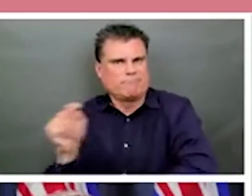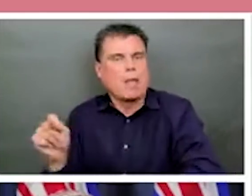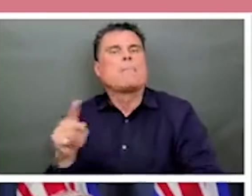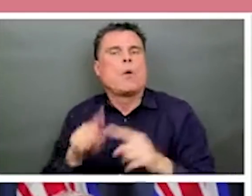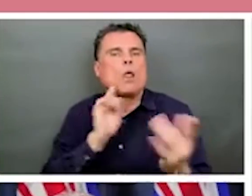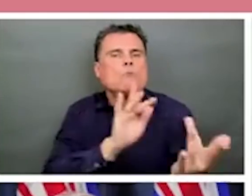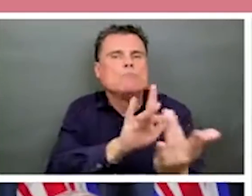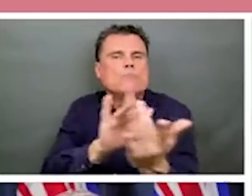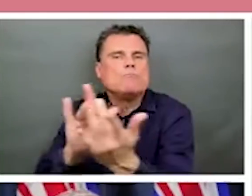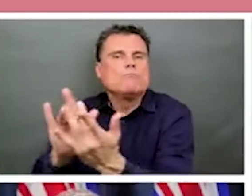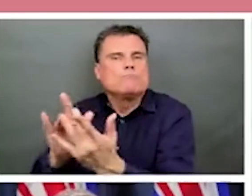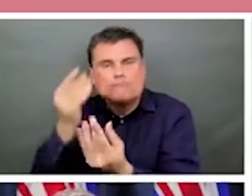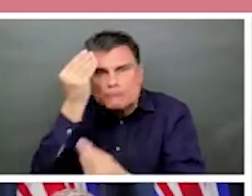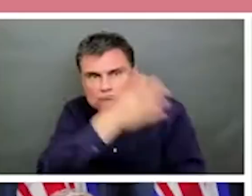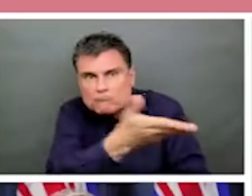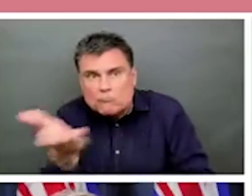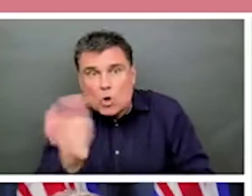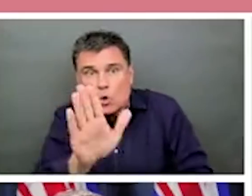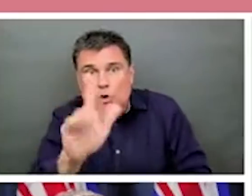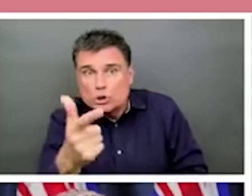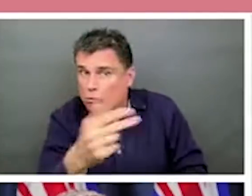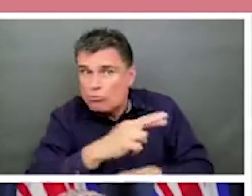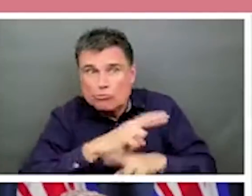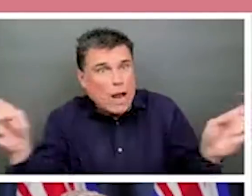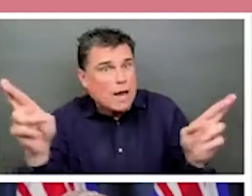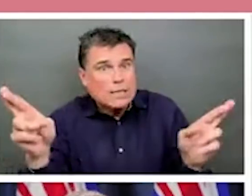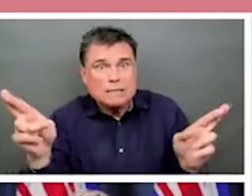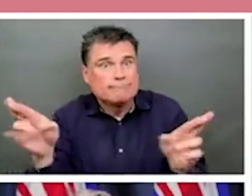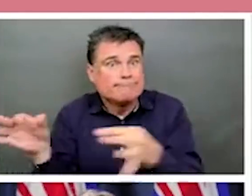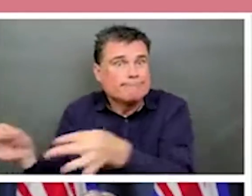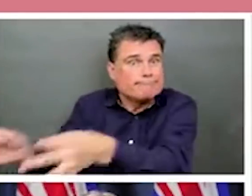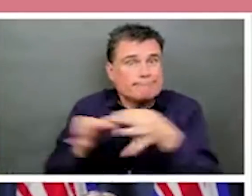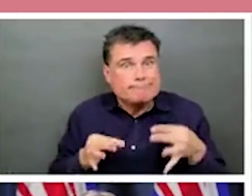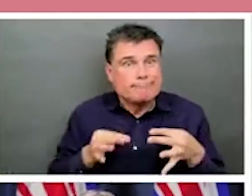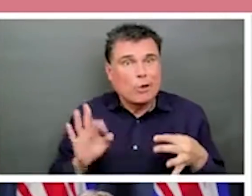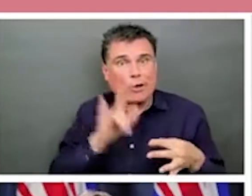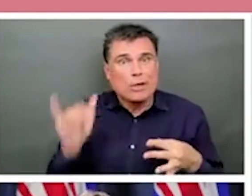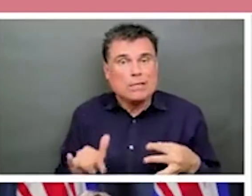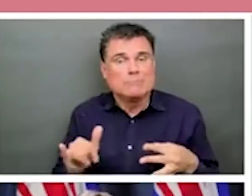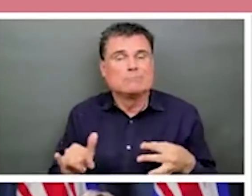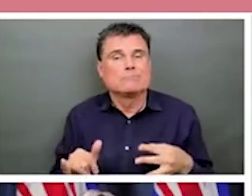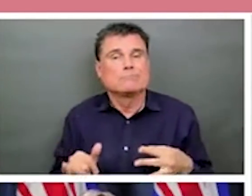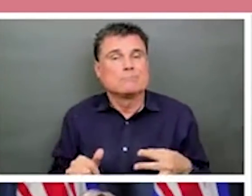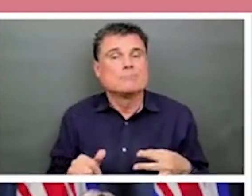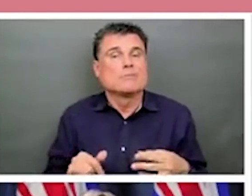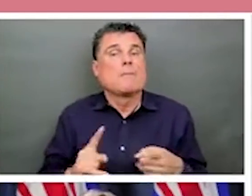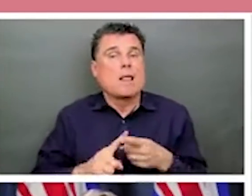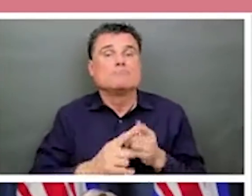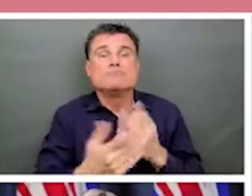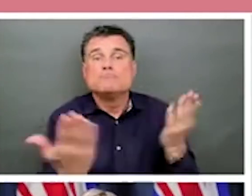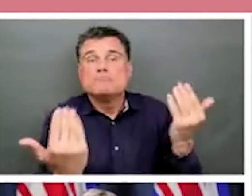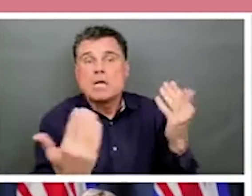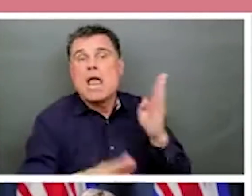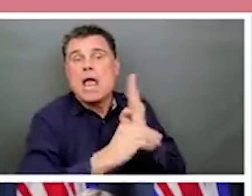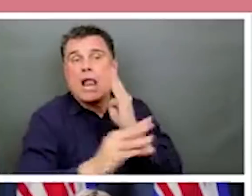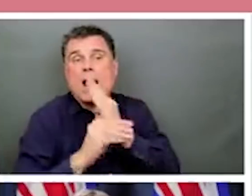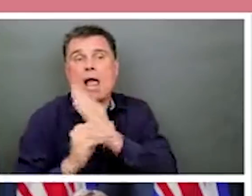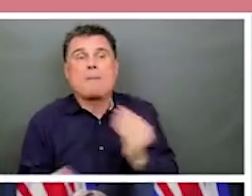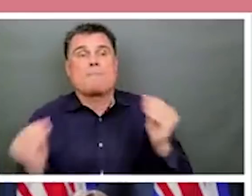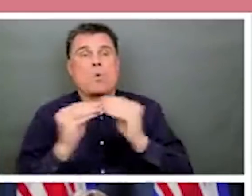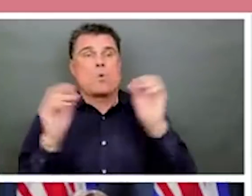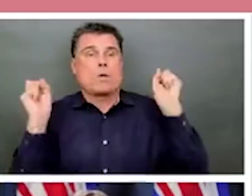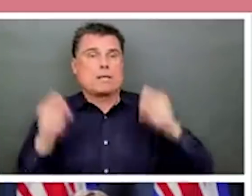people and we'll start with the 75 to 79 cohort and just let them know that we will be in a segmented